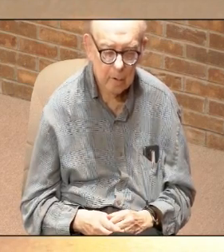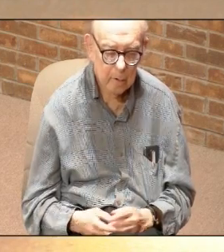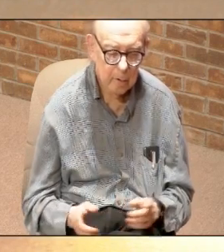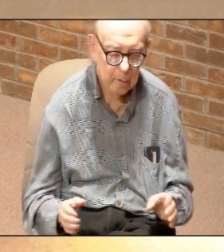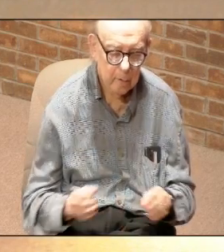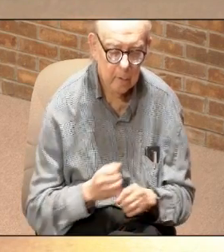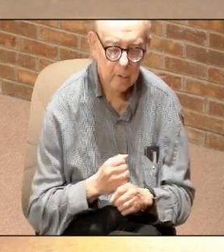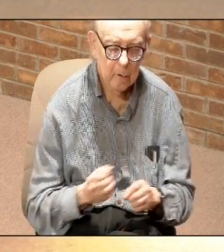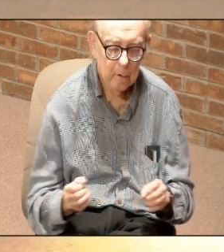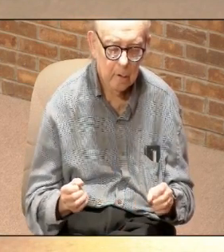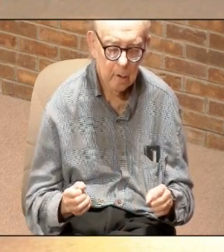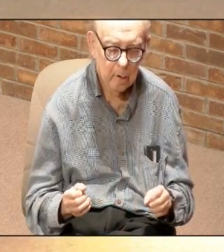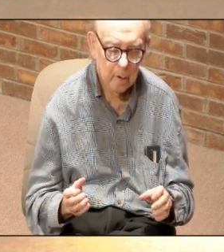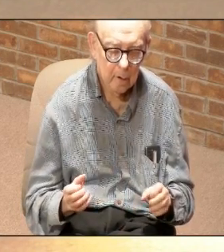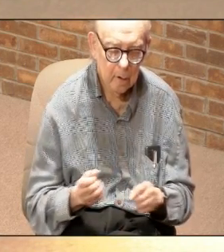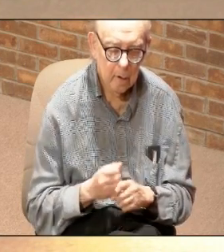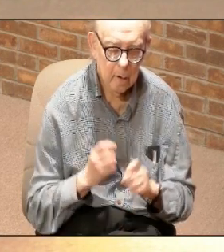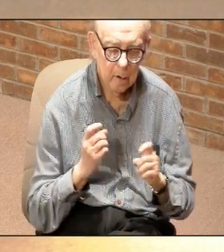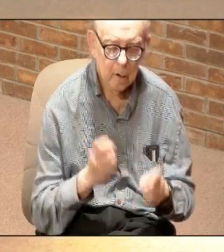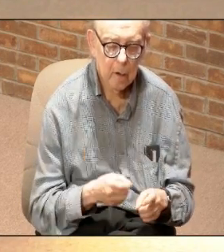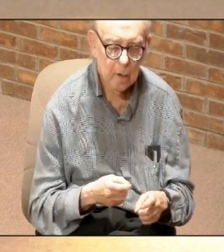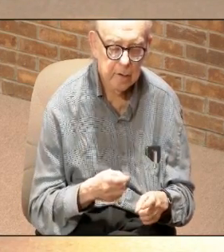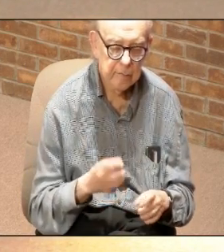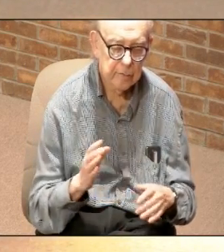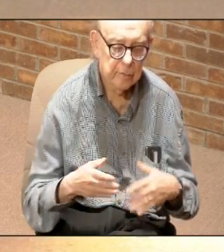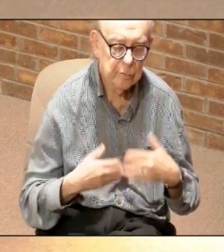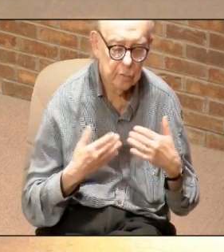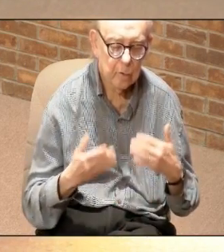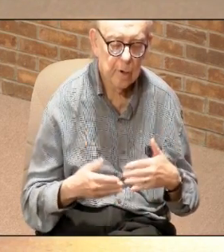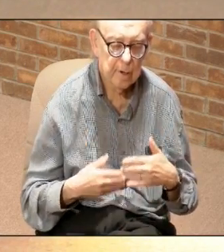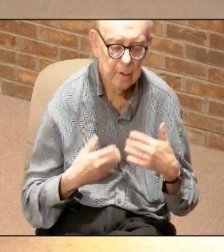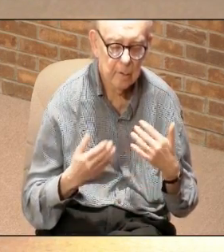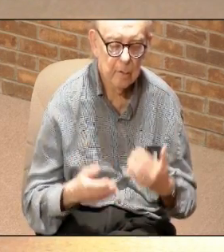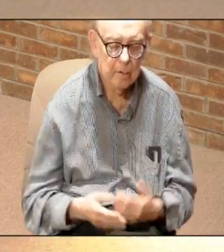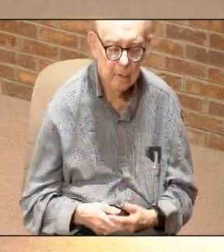When we got saved, we got the gift of joy.